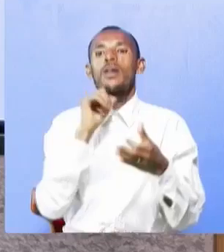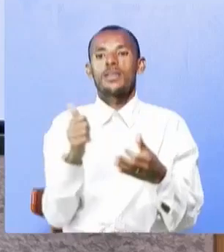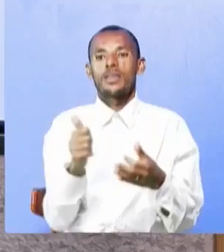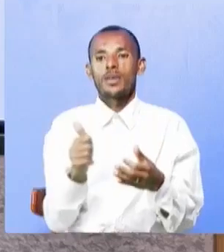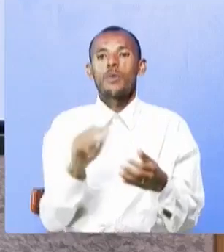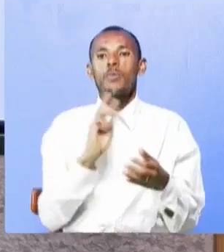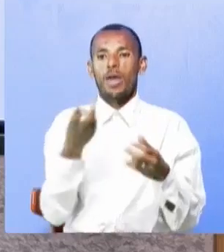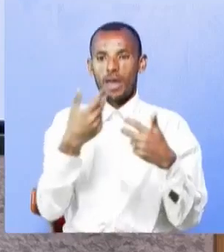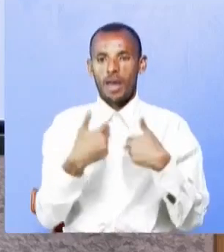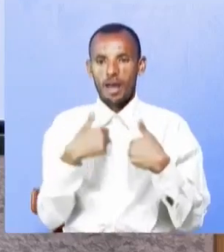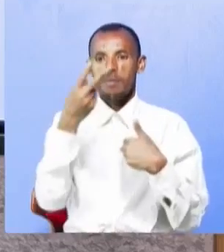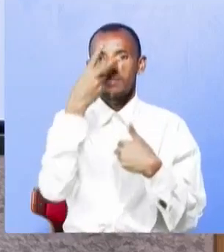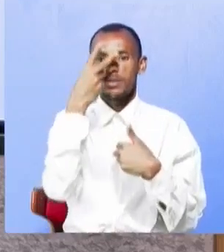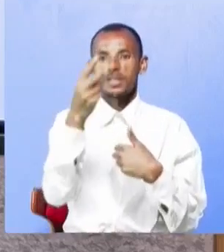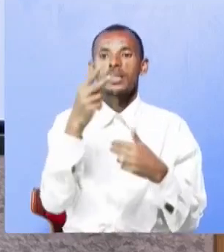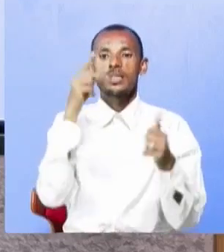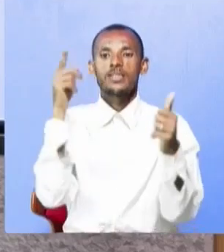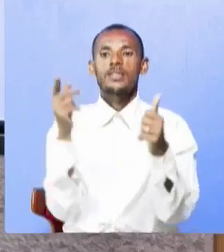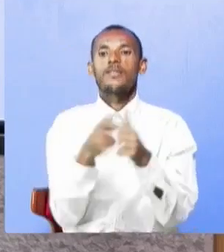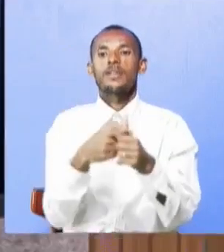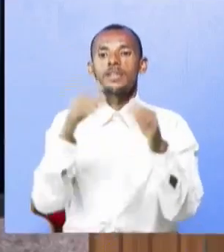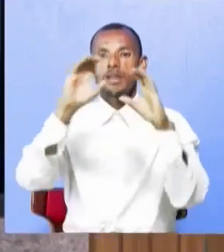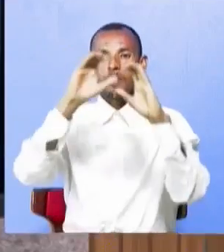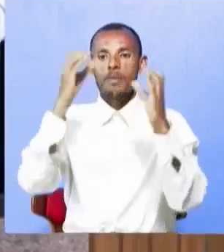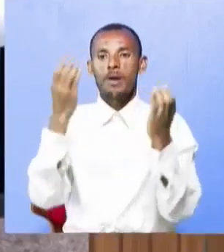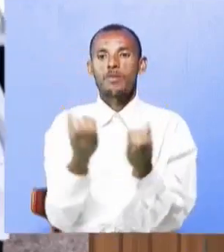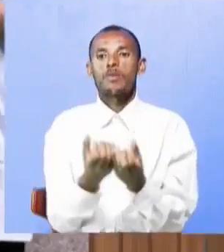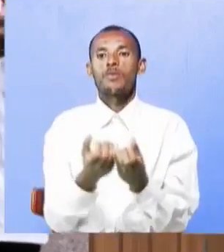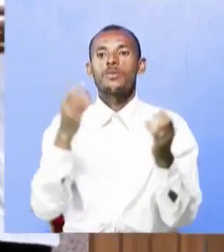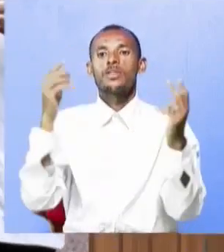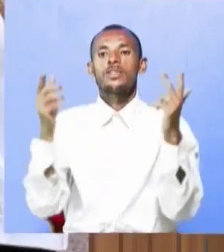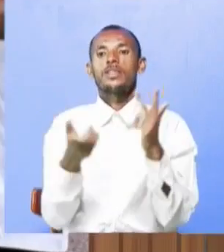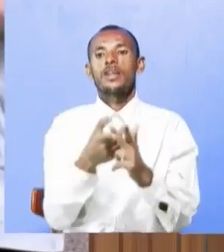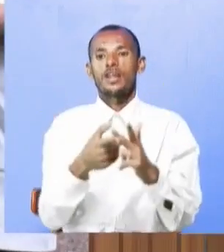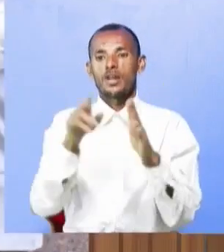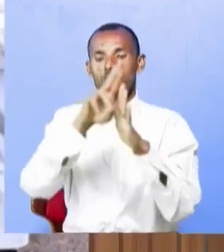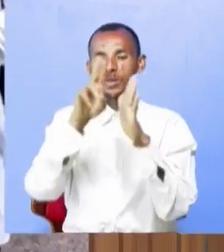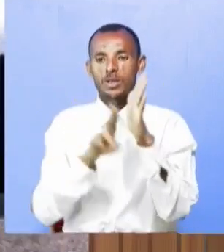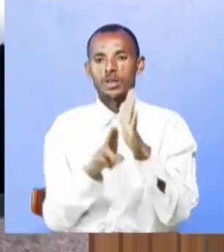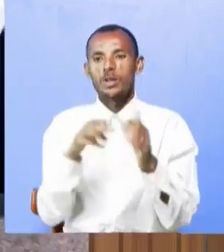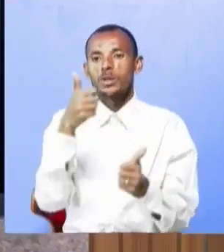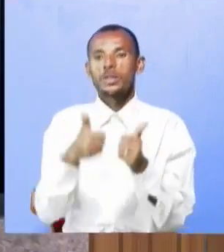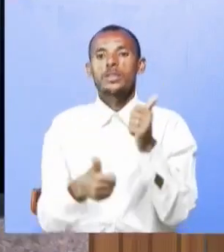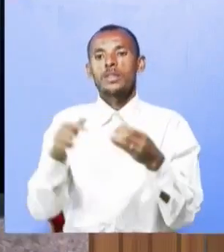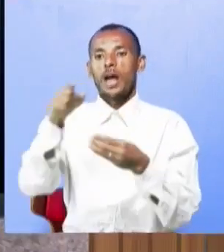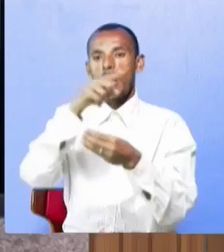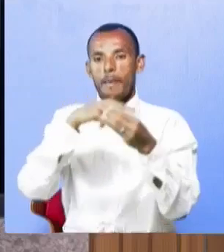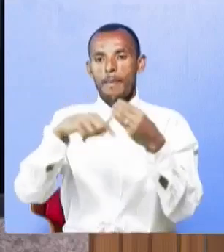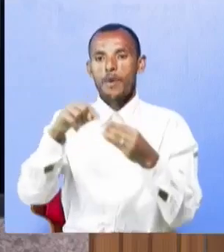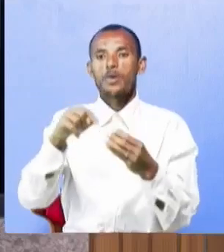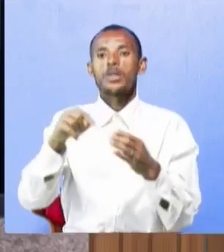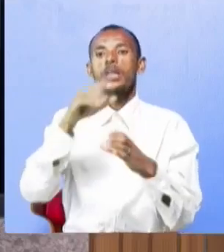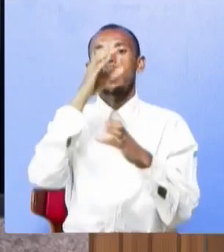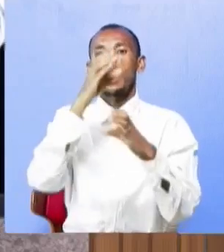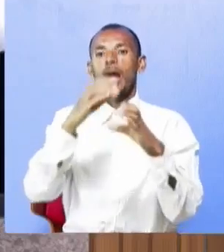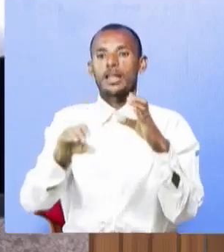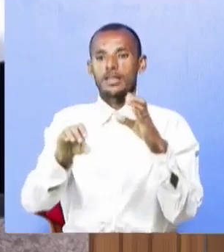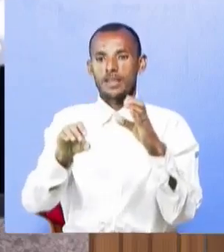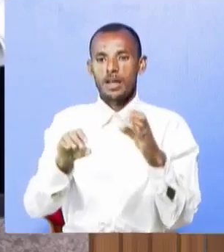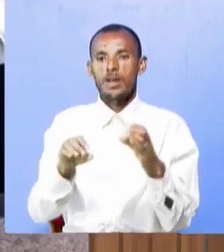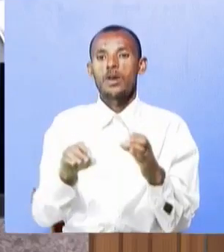we have seen the first part of the third unit, which was about the Cartesian coordinate